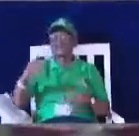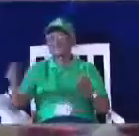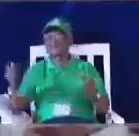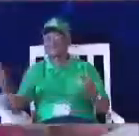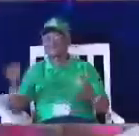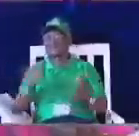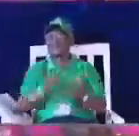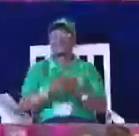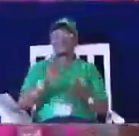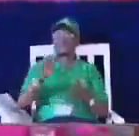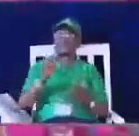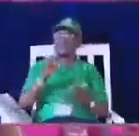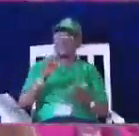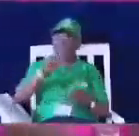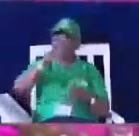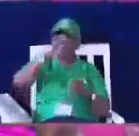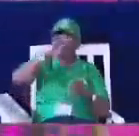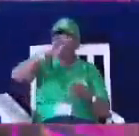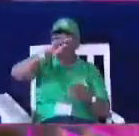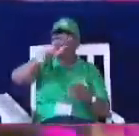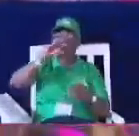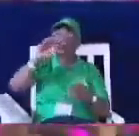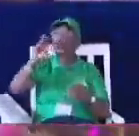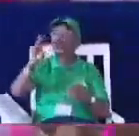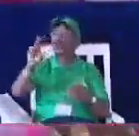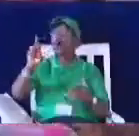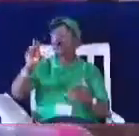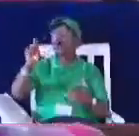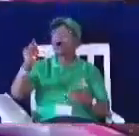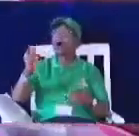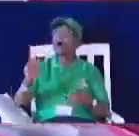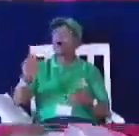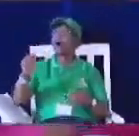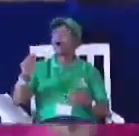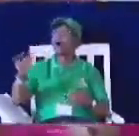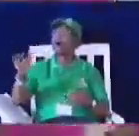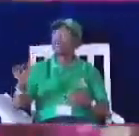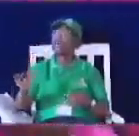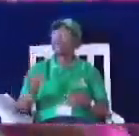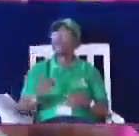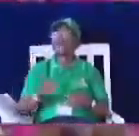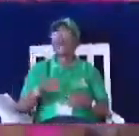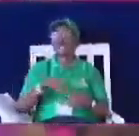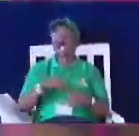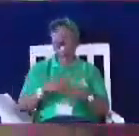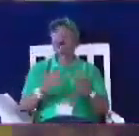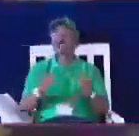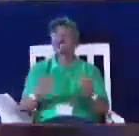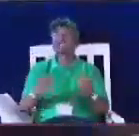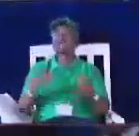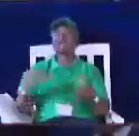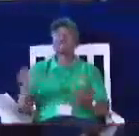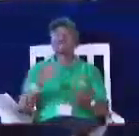ugly in your... How many of you will refuse? Say amen loud and clear.